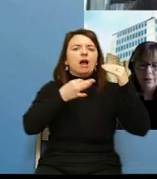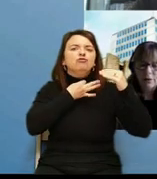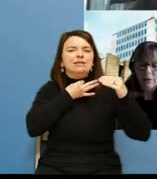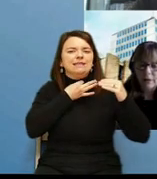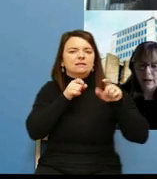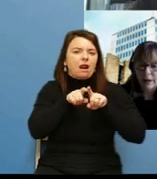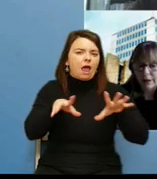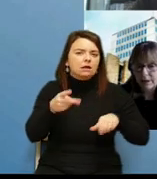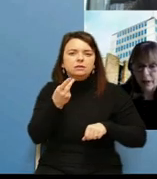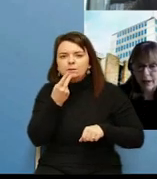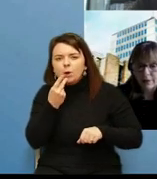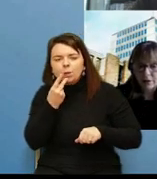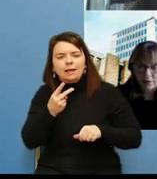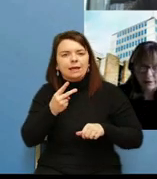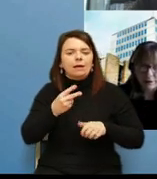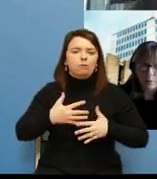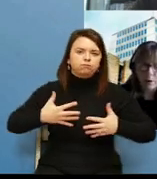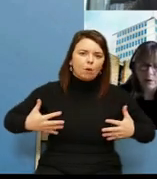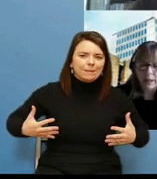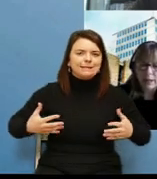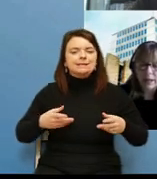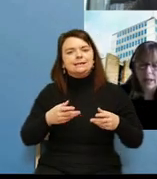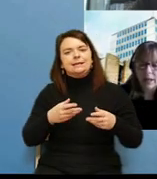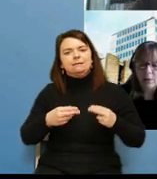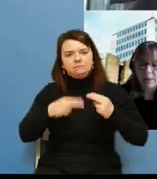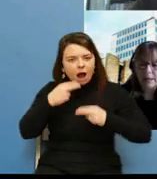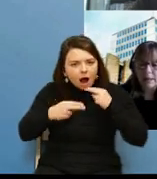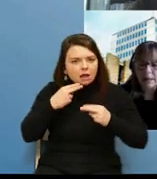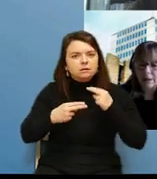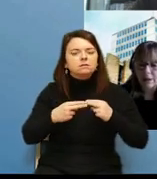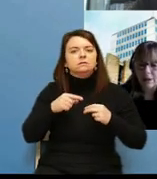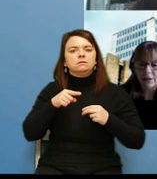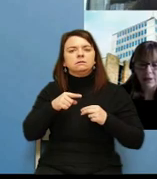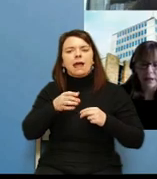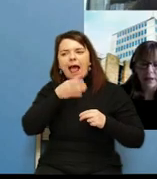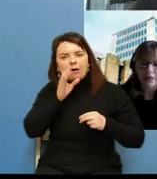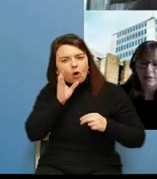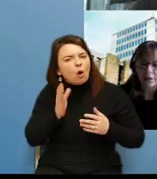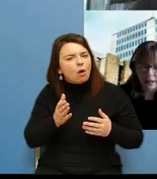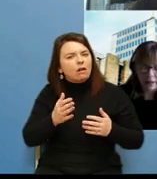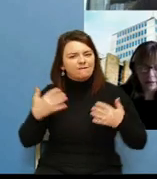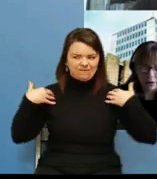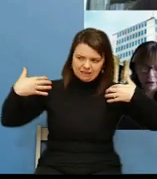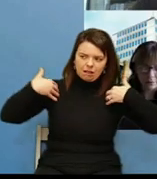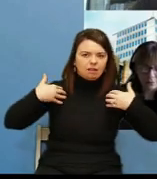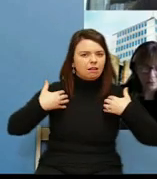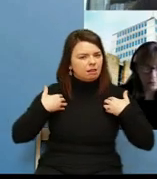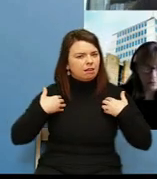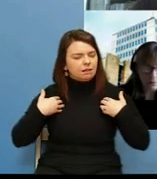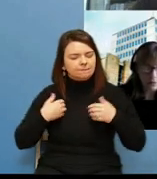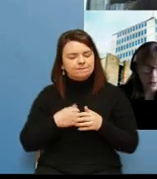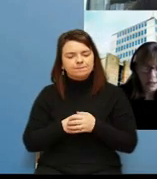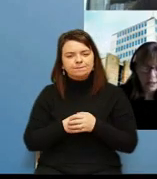the 4 high-risk behaviours around smoking, obesity and diet, physical activity and alcohol.